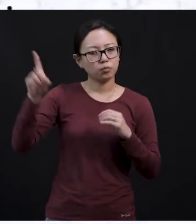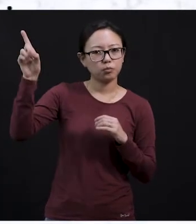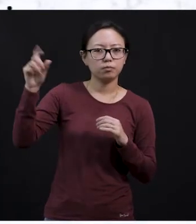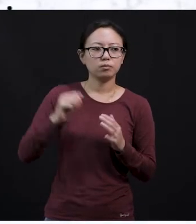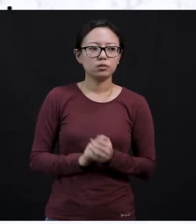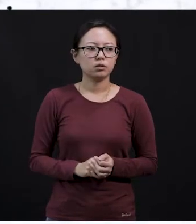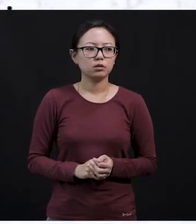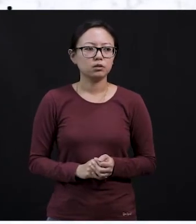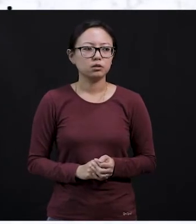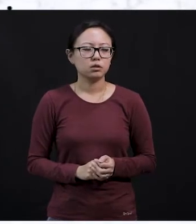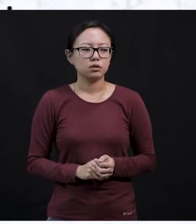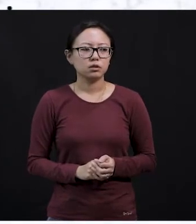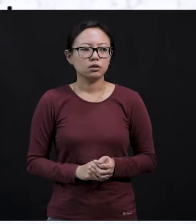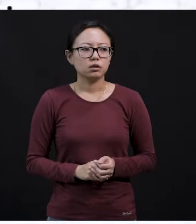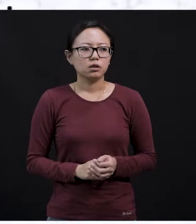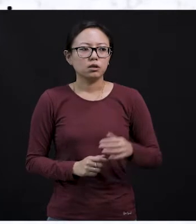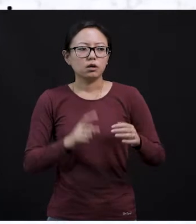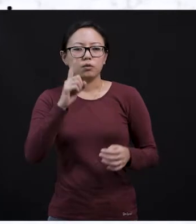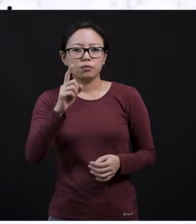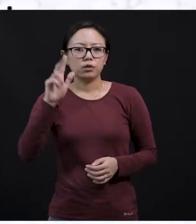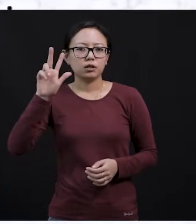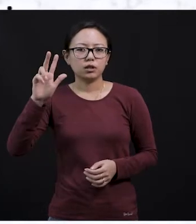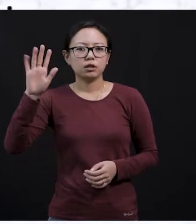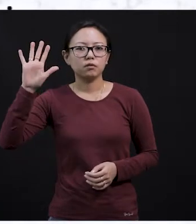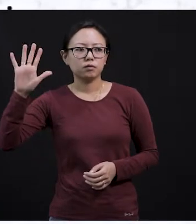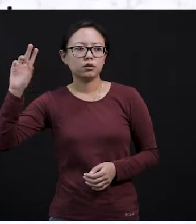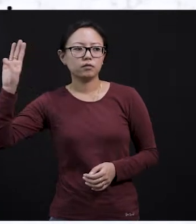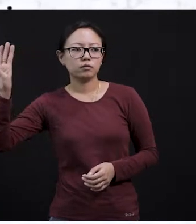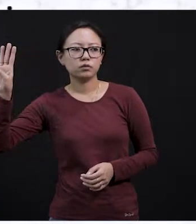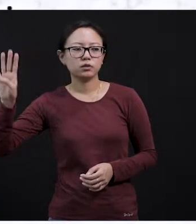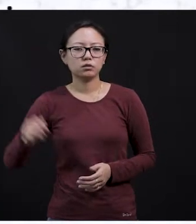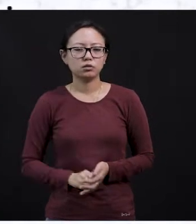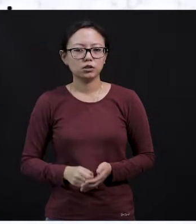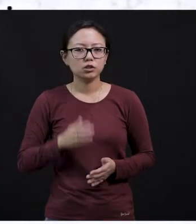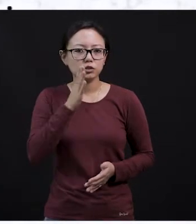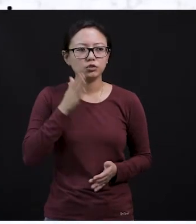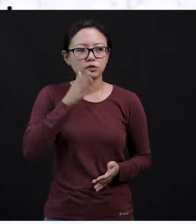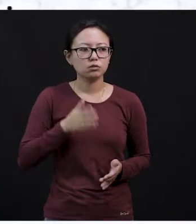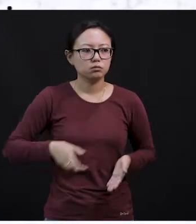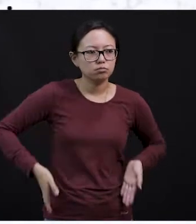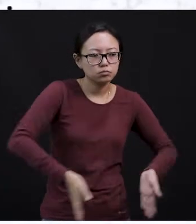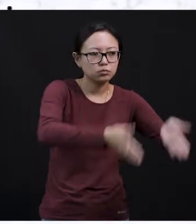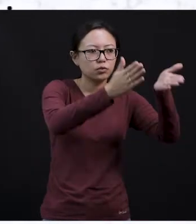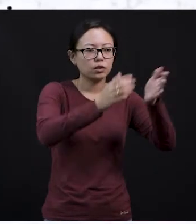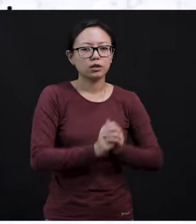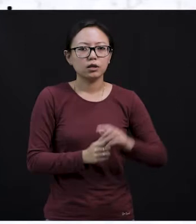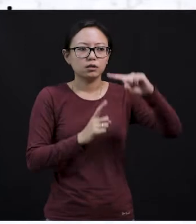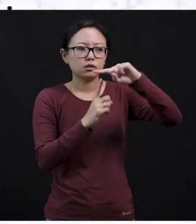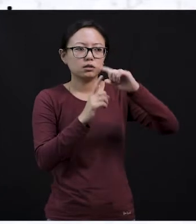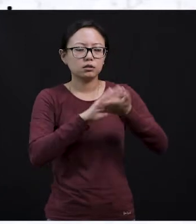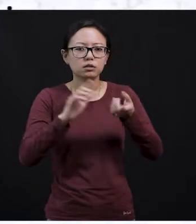railway line between Thane and Bombay, so Thane is now New Bombay, was inaugurated and it was the first